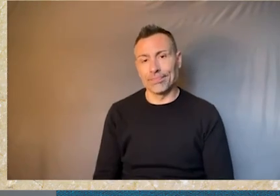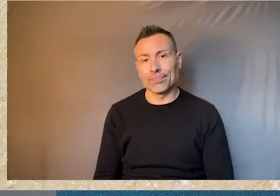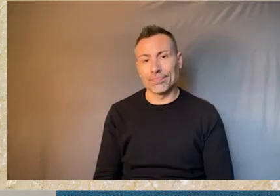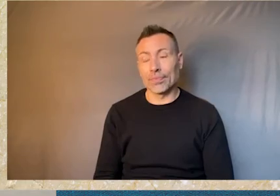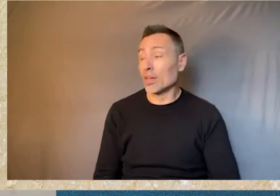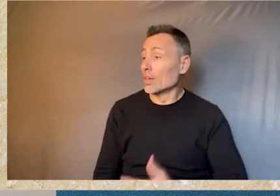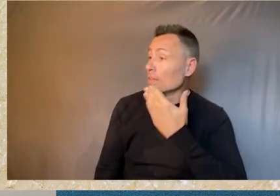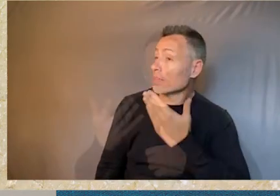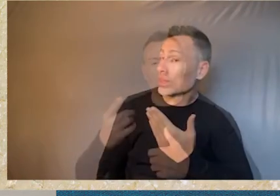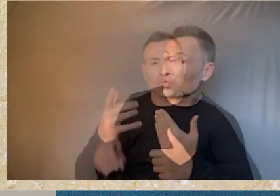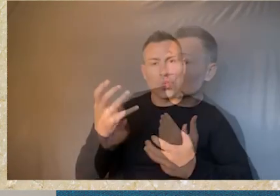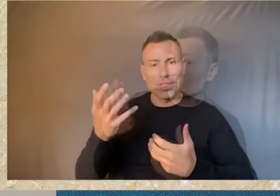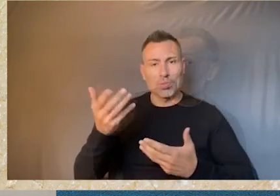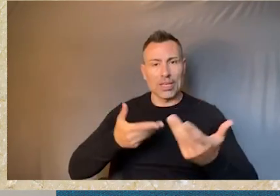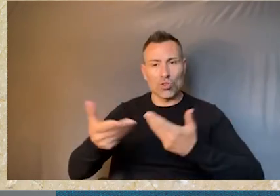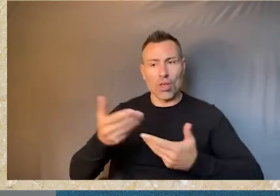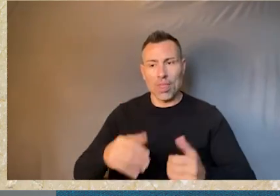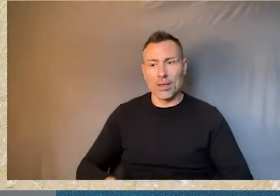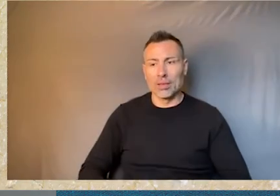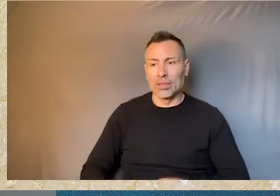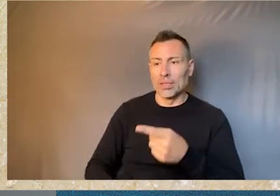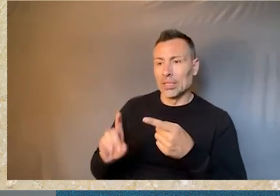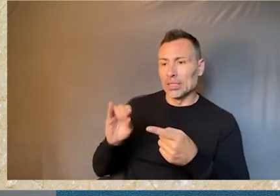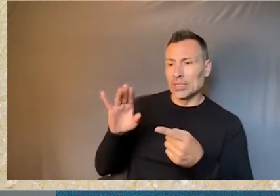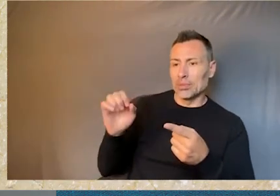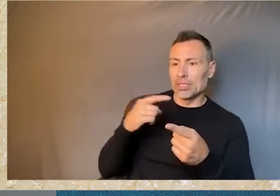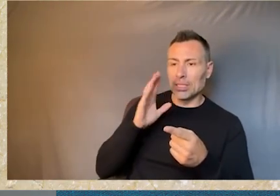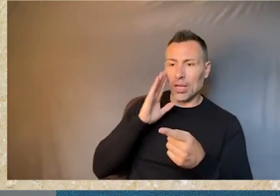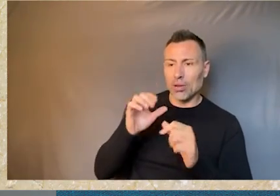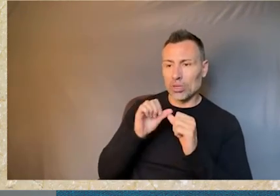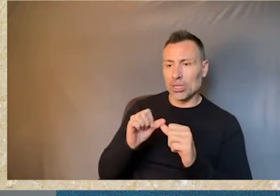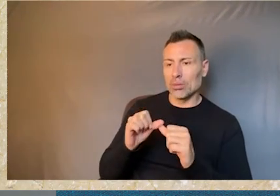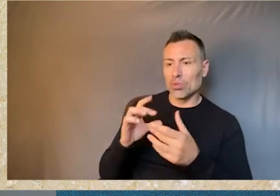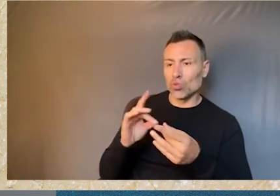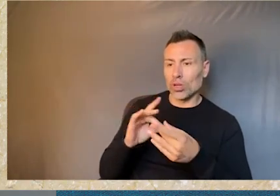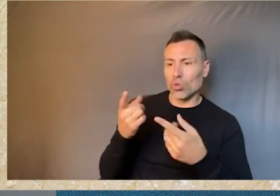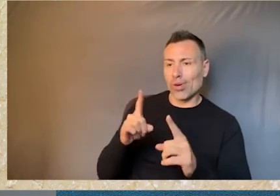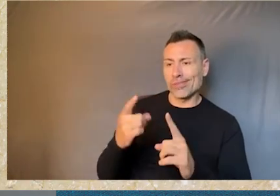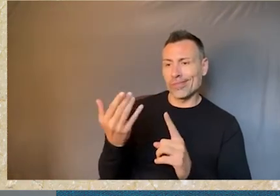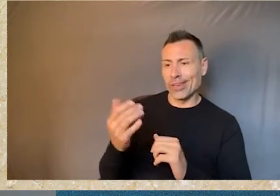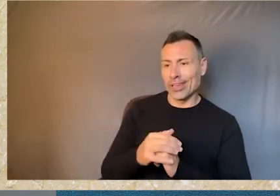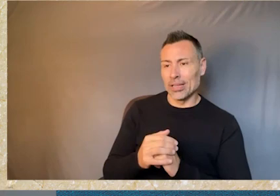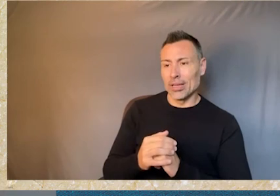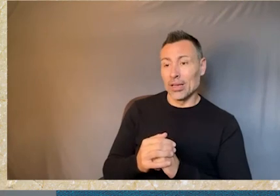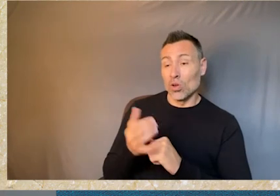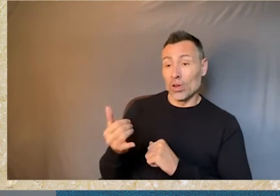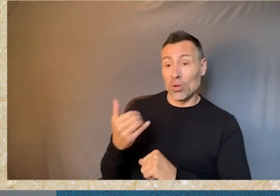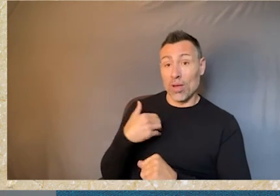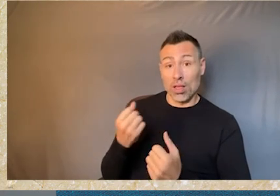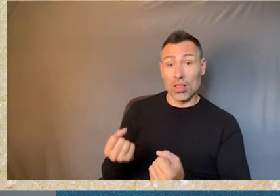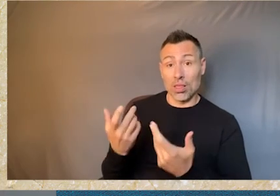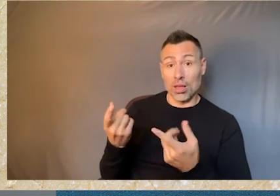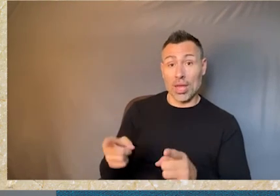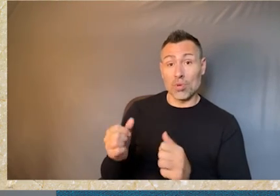Thank you, Debbie. Yeah, and I'll keep talking while we're waiting. So right now we've got a lot going on